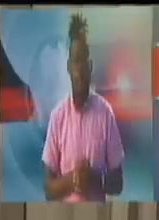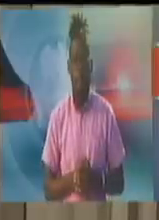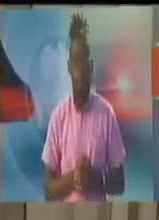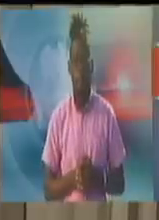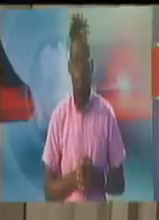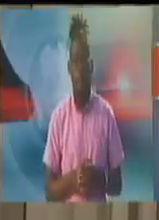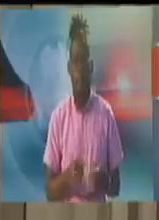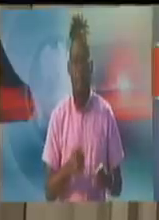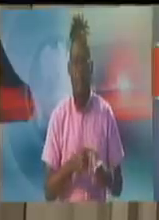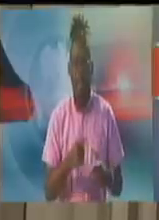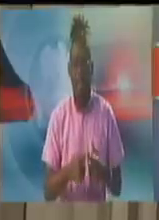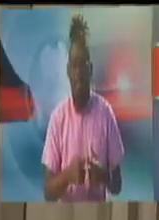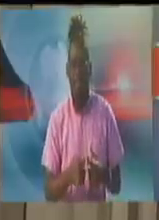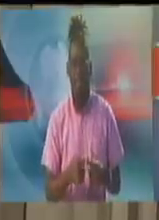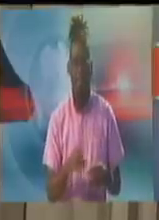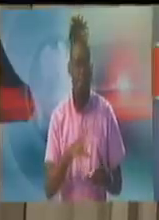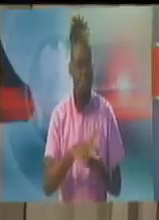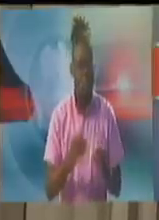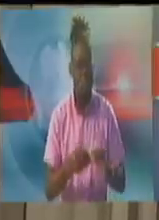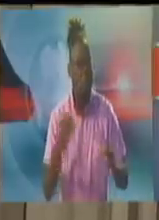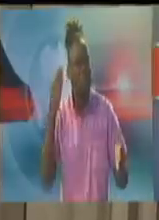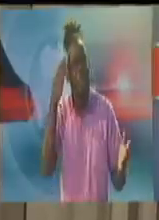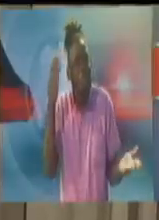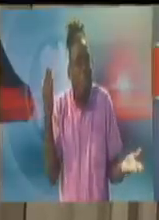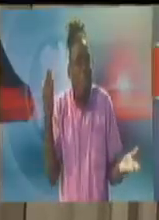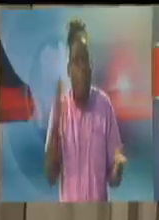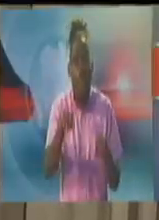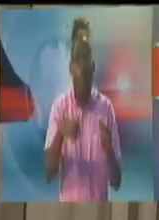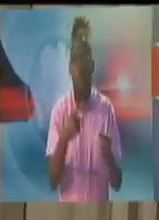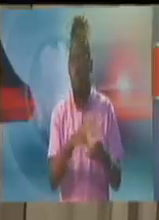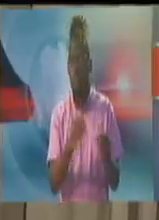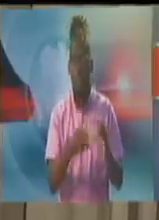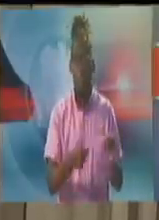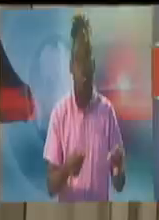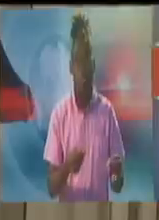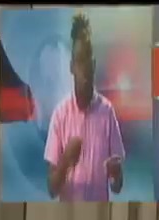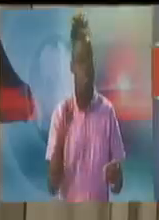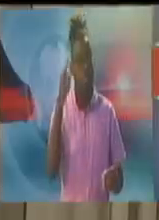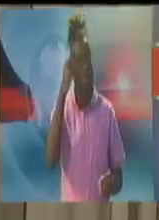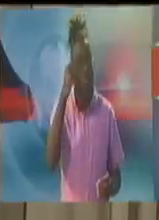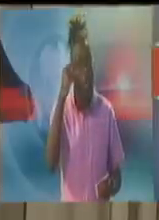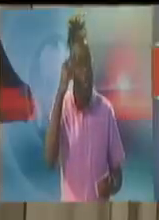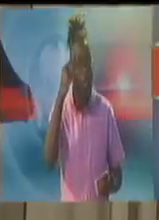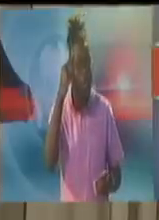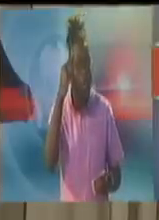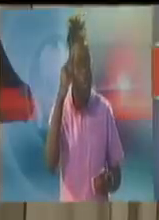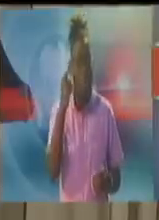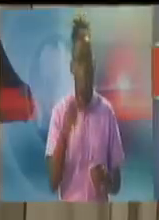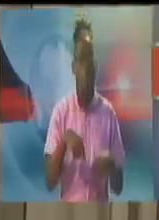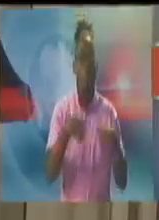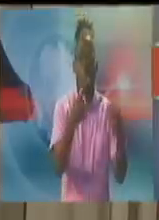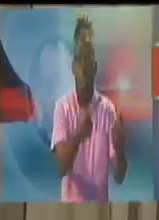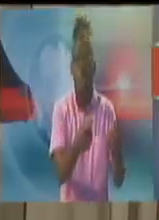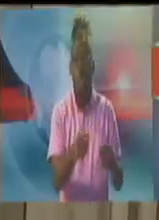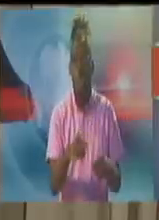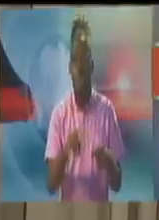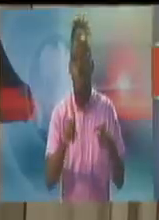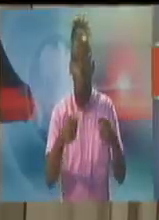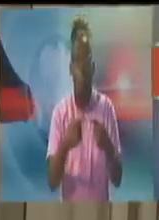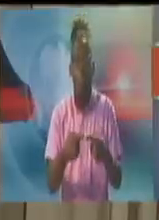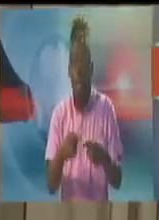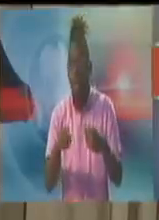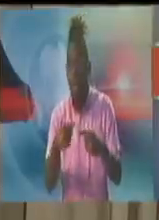One, I knew nothing about it. But two, I then began to wonder, but you're going down there at a time when the borders are already being shut. We've said only